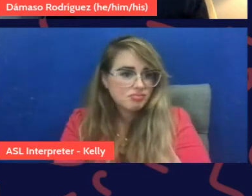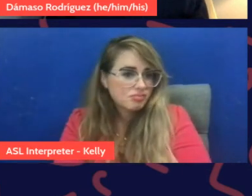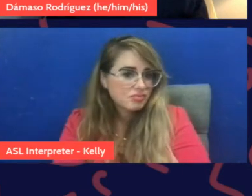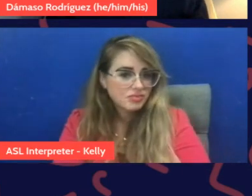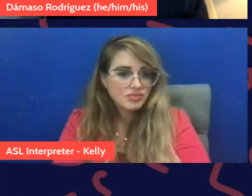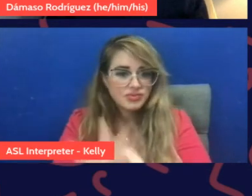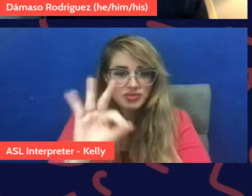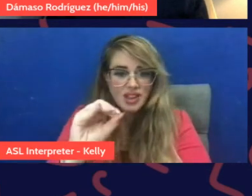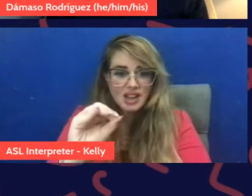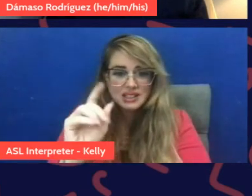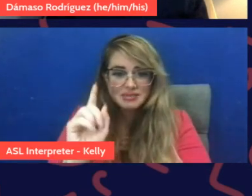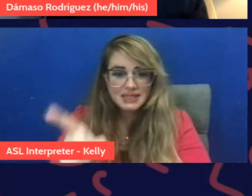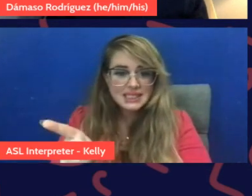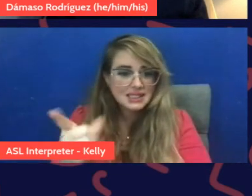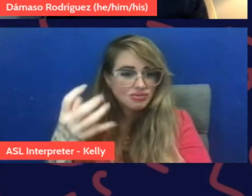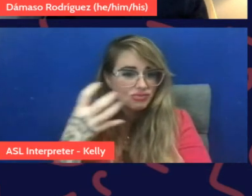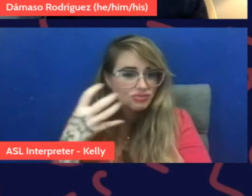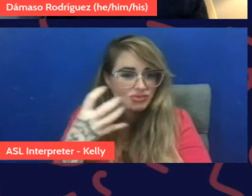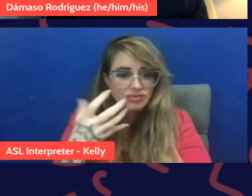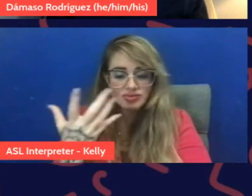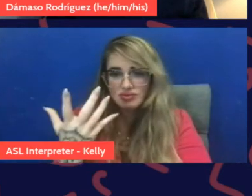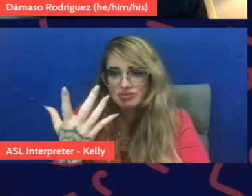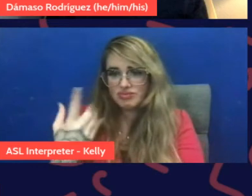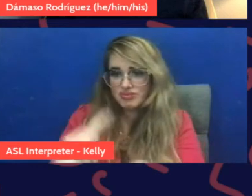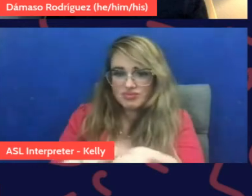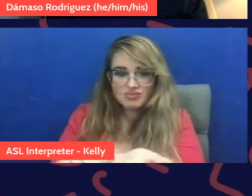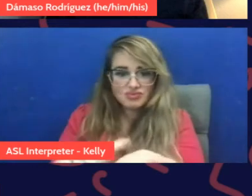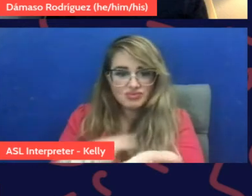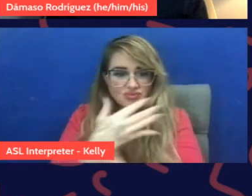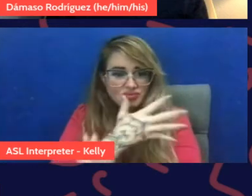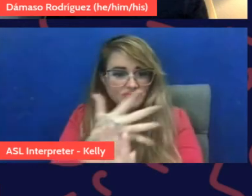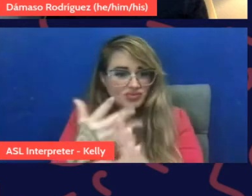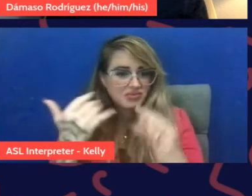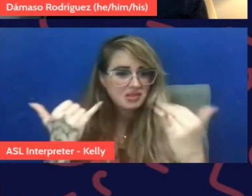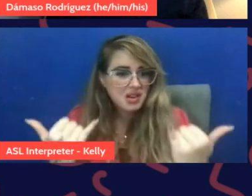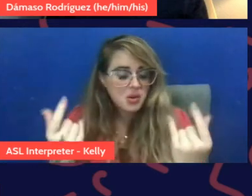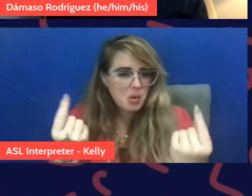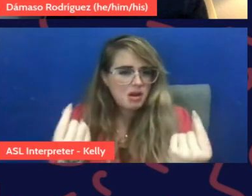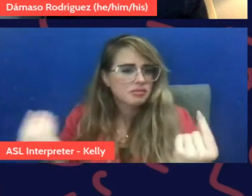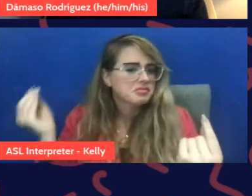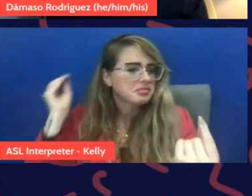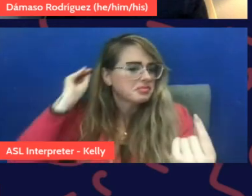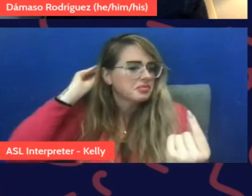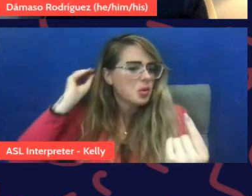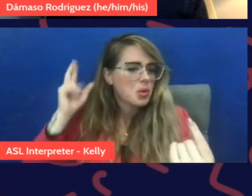90 minutes into a conversation, like what are you taking away?